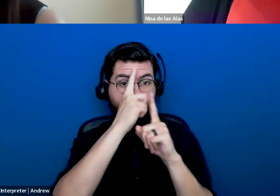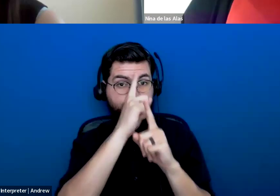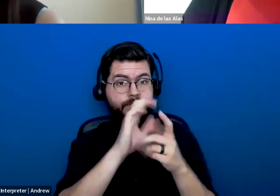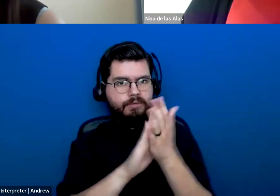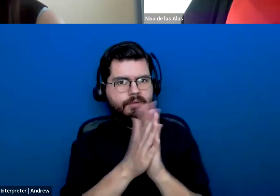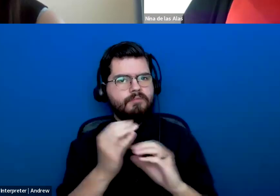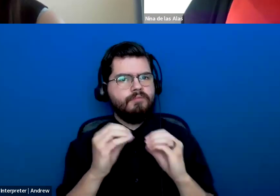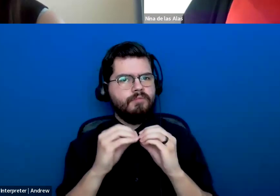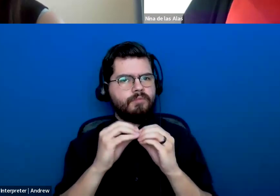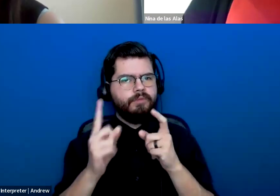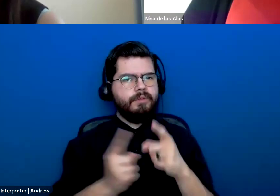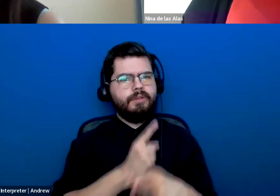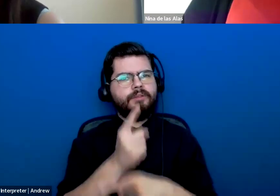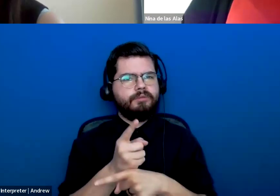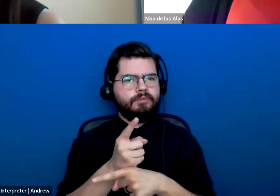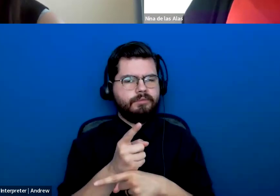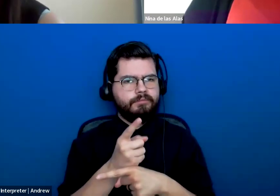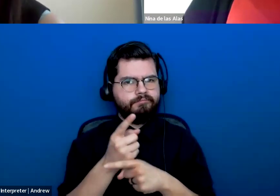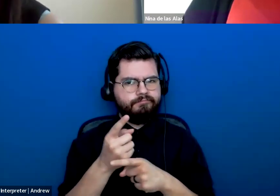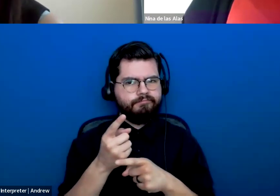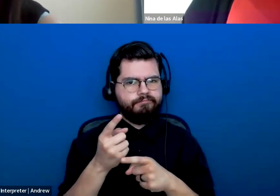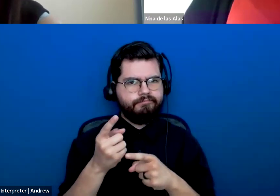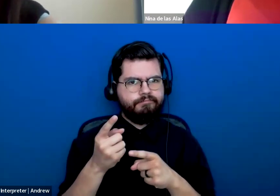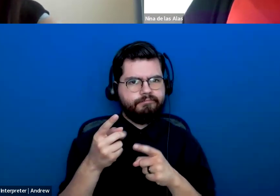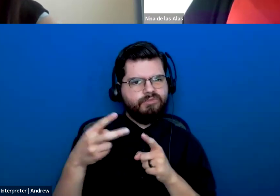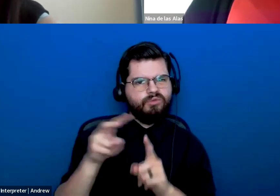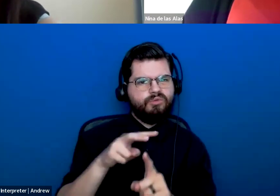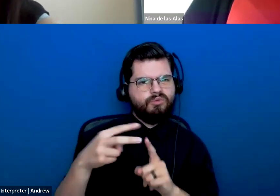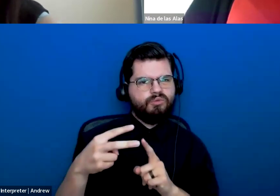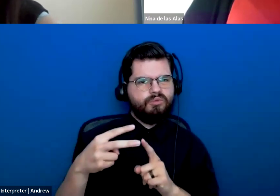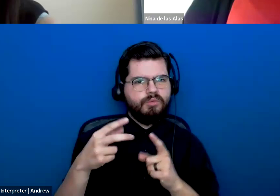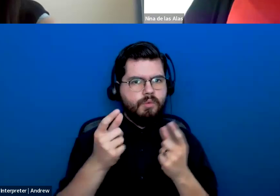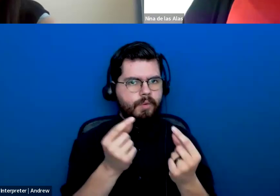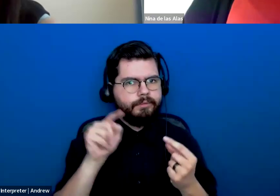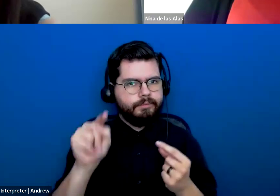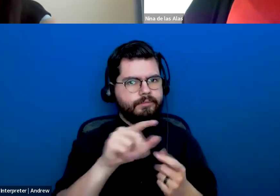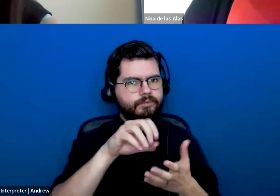accurate uh, views of what students are actually grappling with internally.